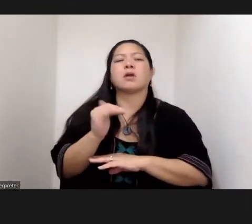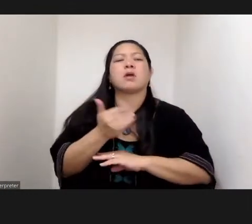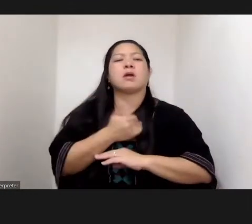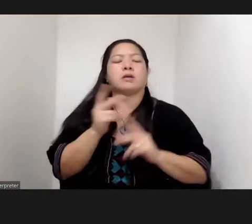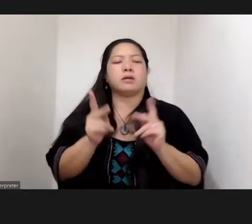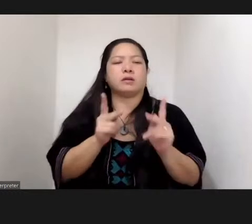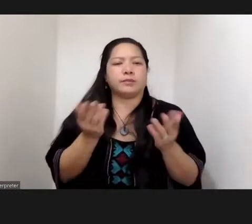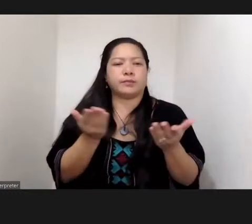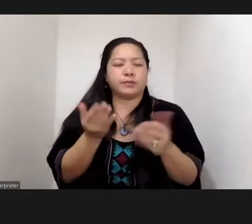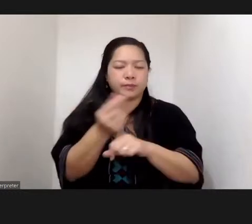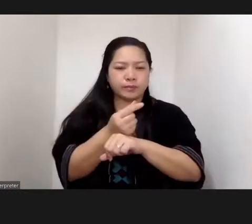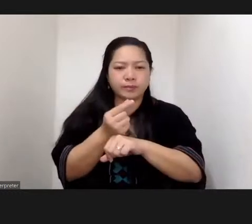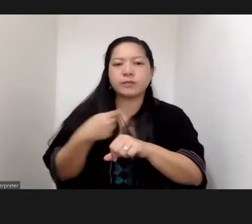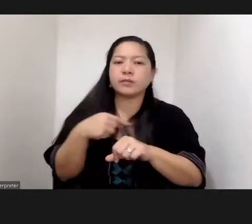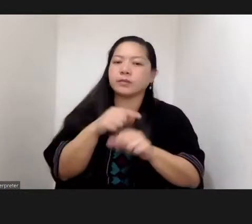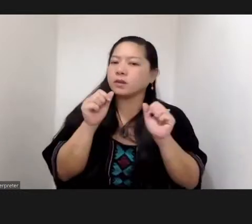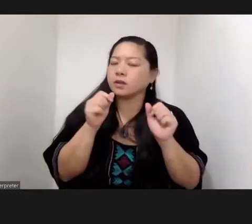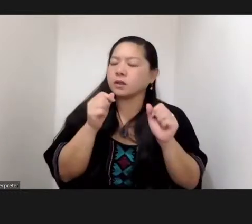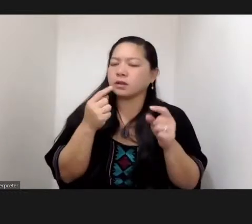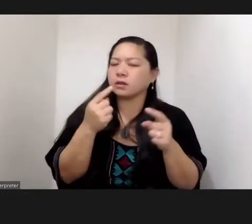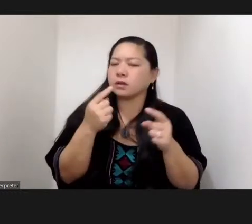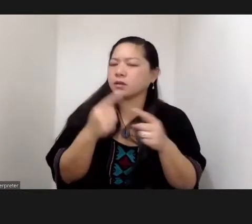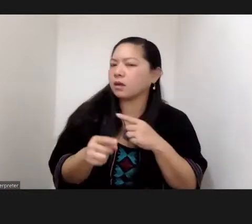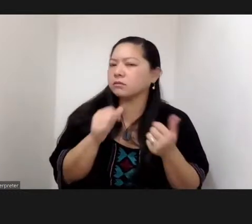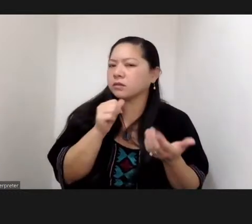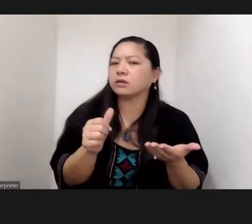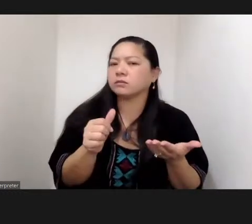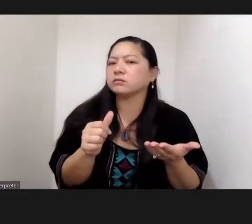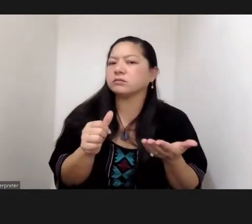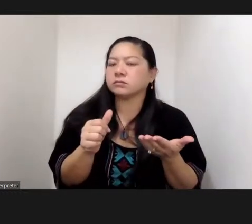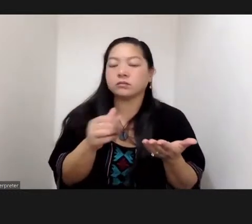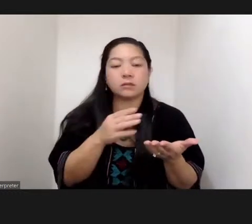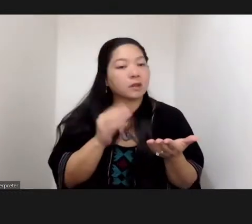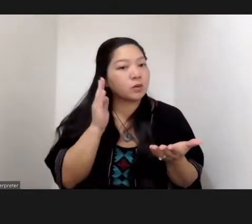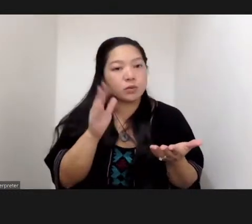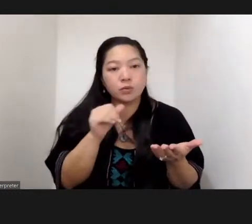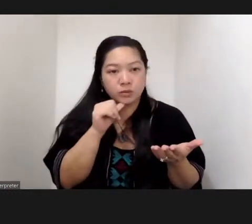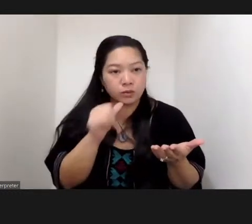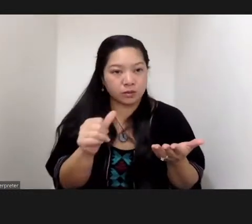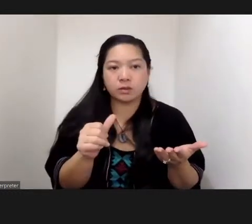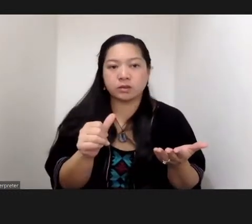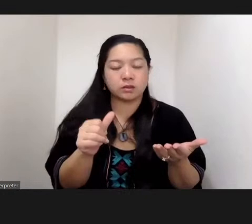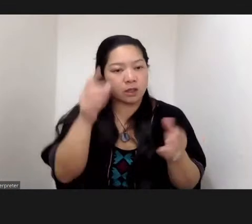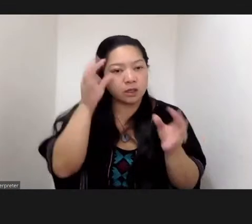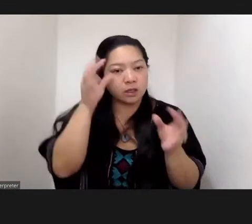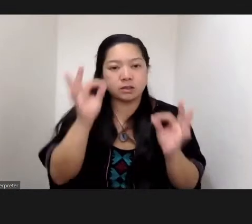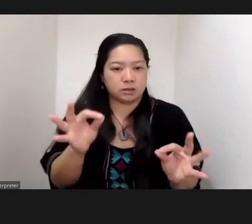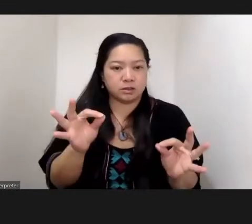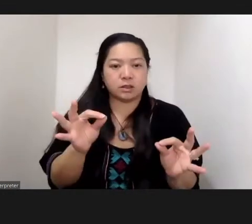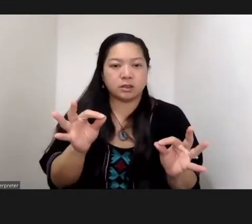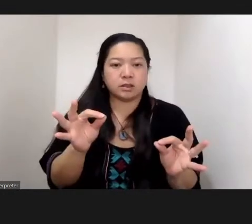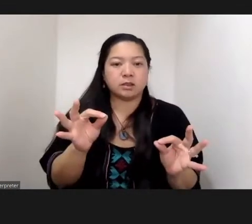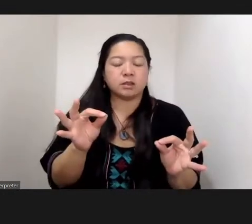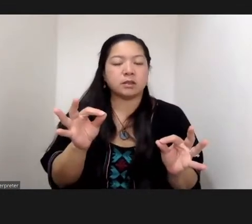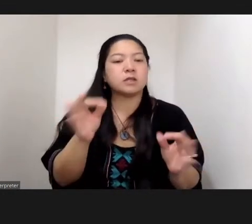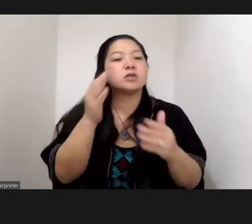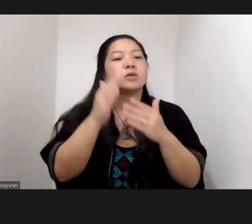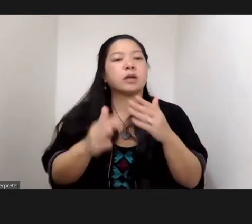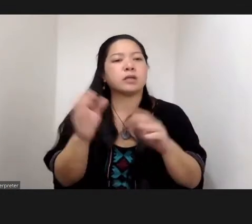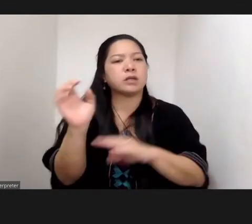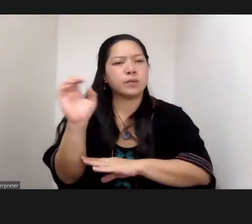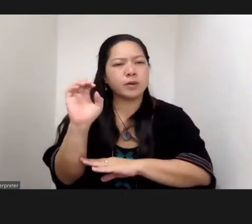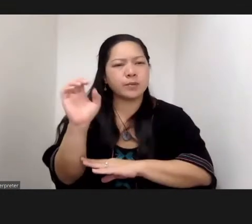We cannot and will not simply decide to end the emergency because